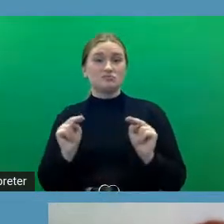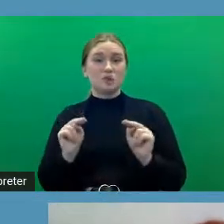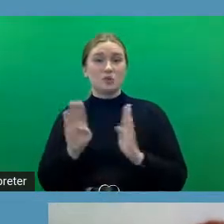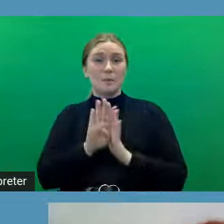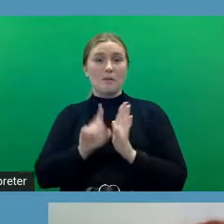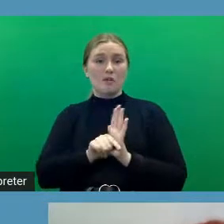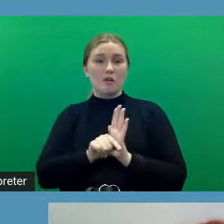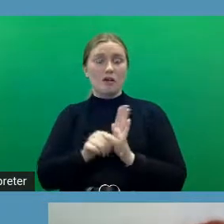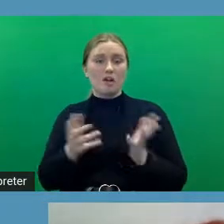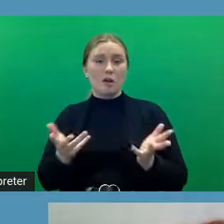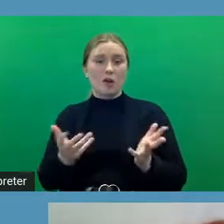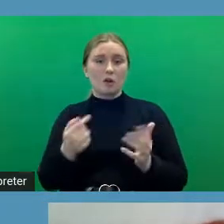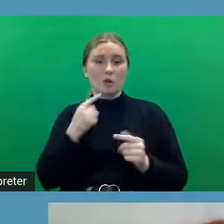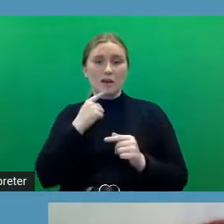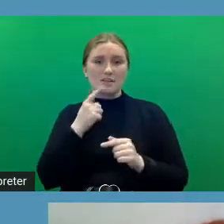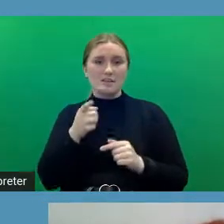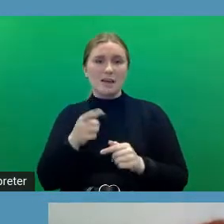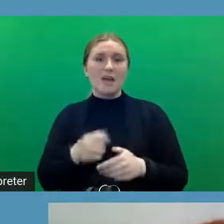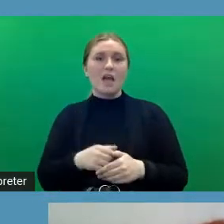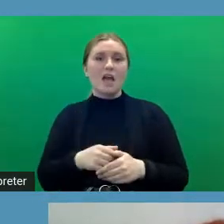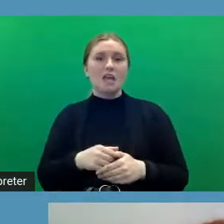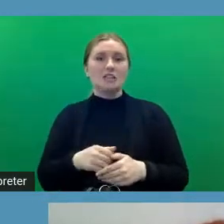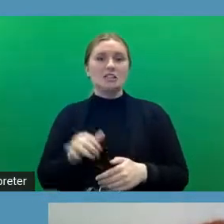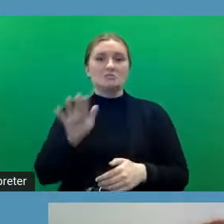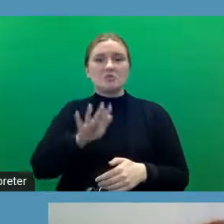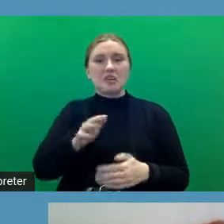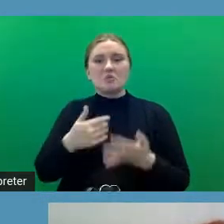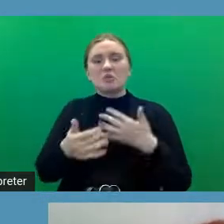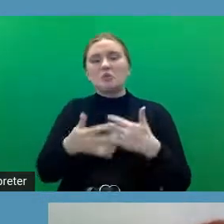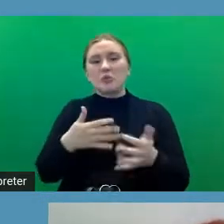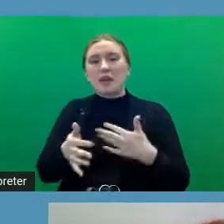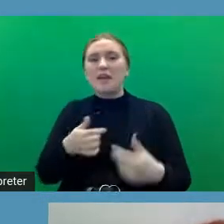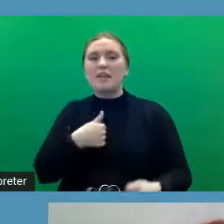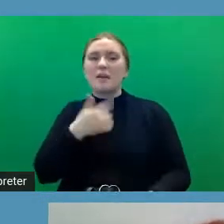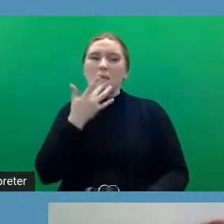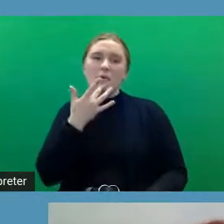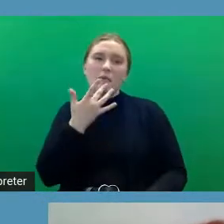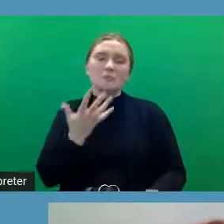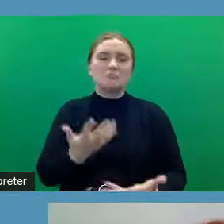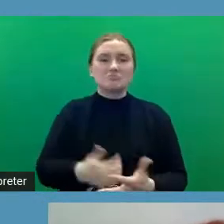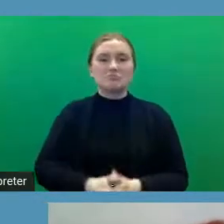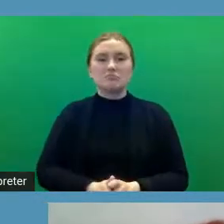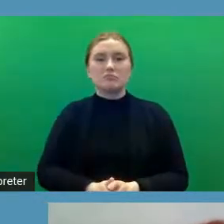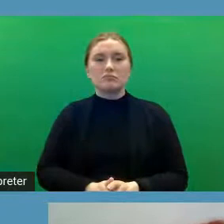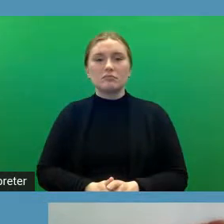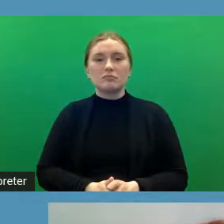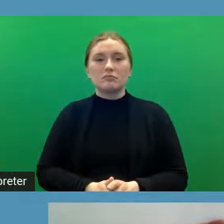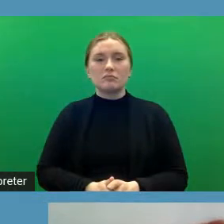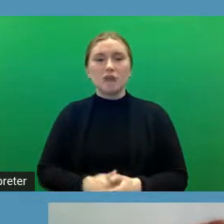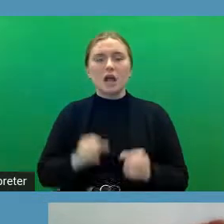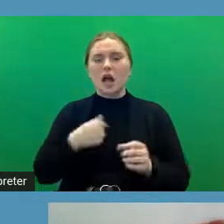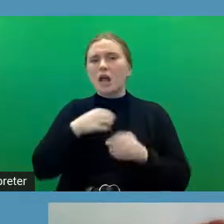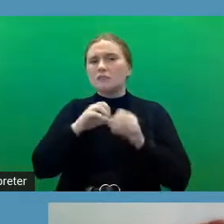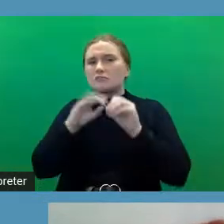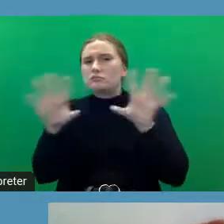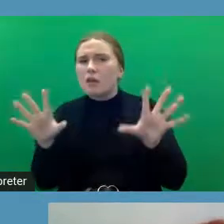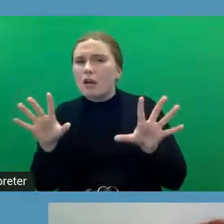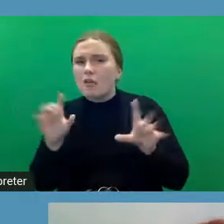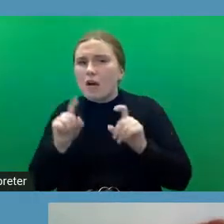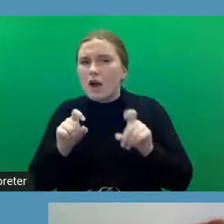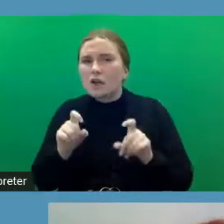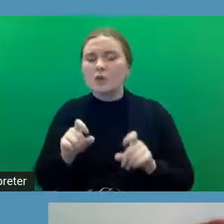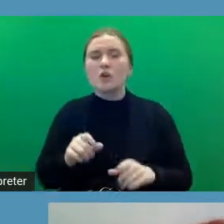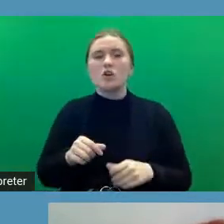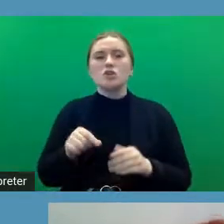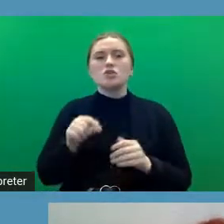for a medium gray personally. But just to clarify, yeah, the green screen is the, like, the that green may just screen be